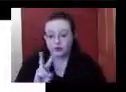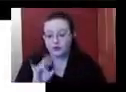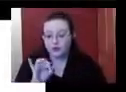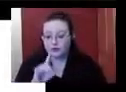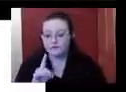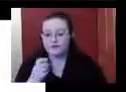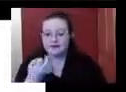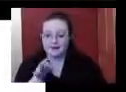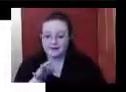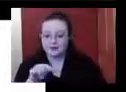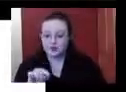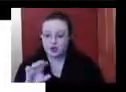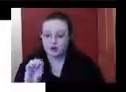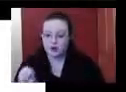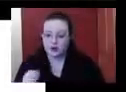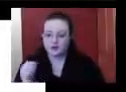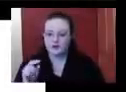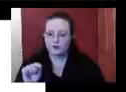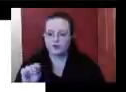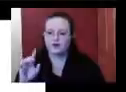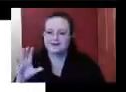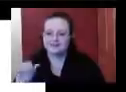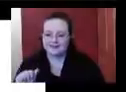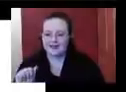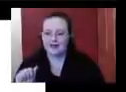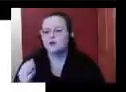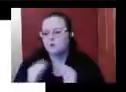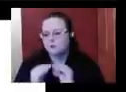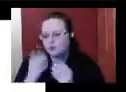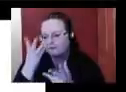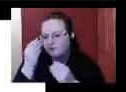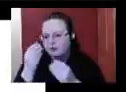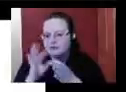covid19.ontario.ca for more information on participating locations.